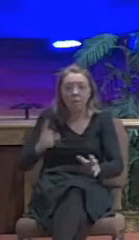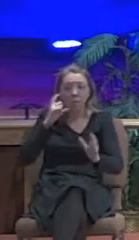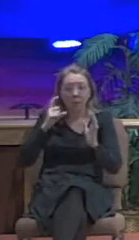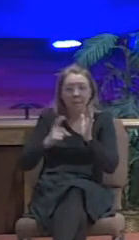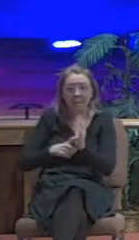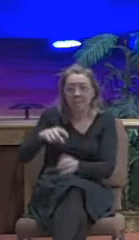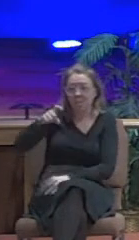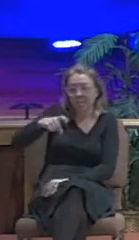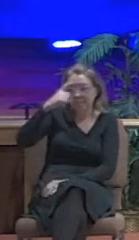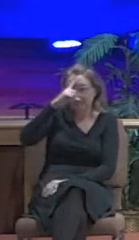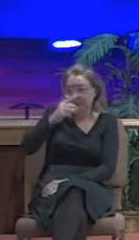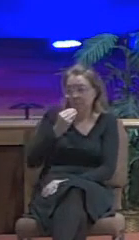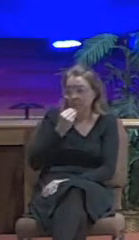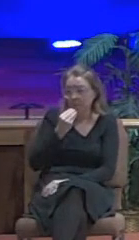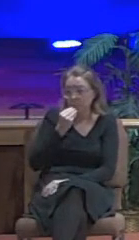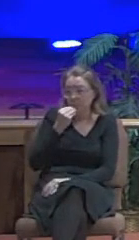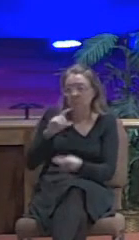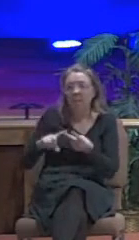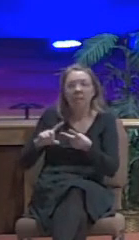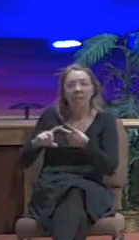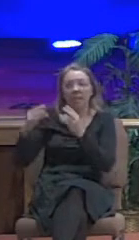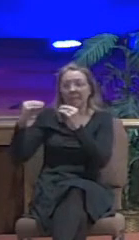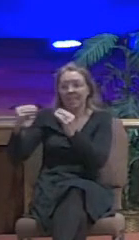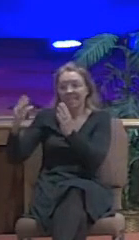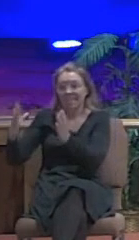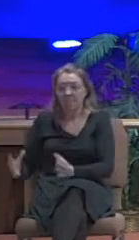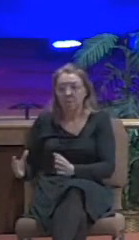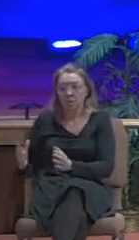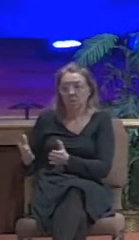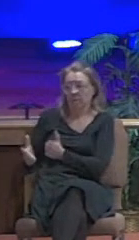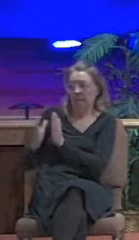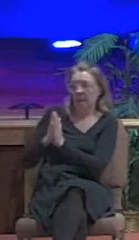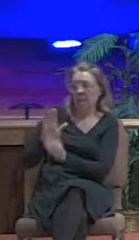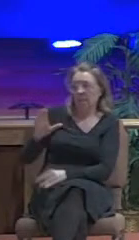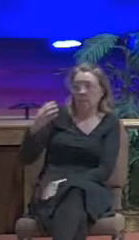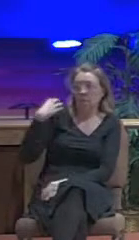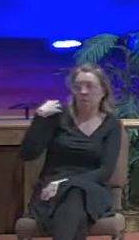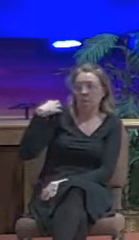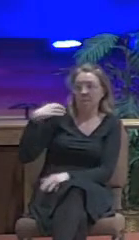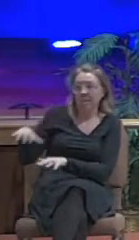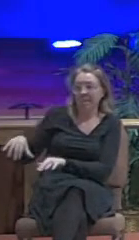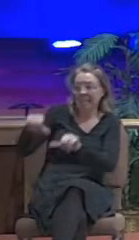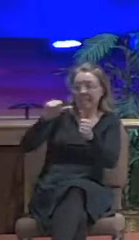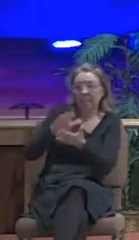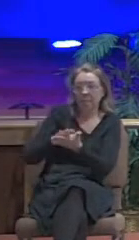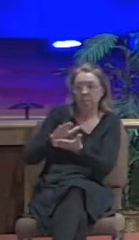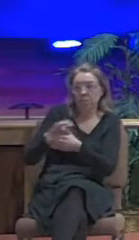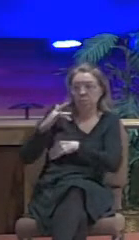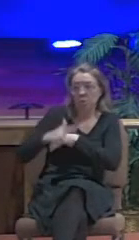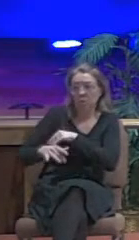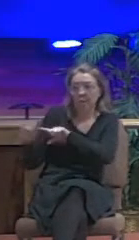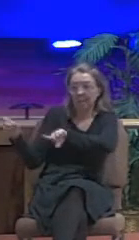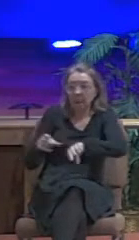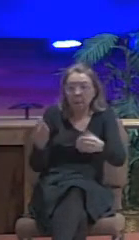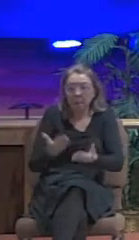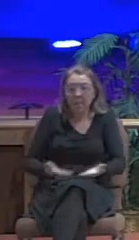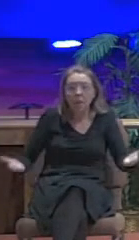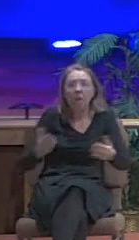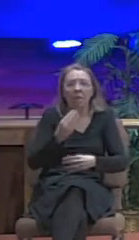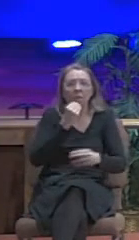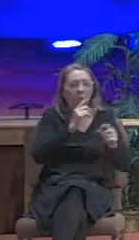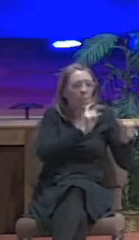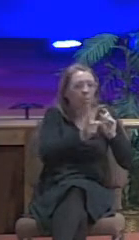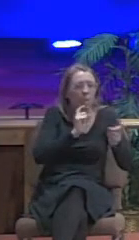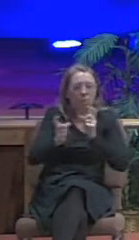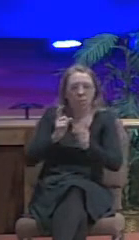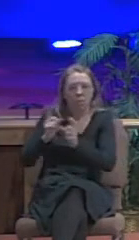and teachers got asked their bosses to leave school early to come unload a truck and hand out food because they knew